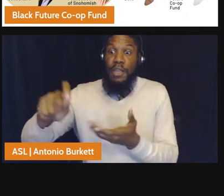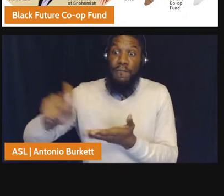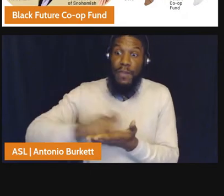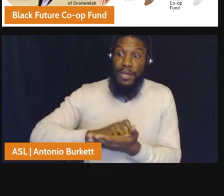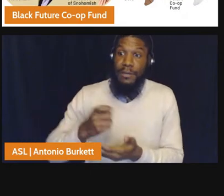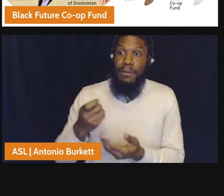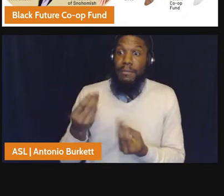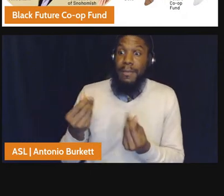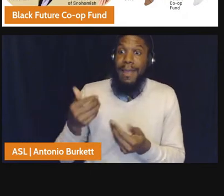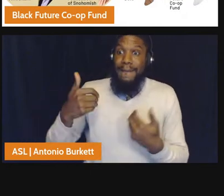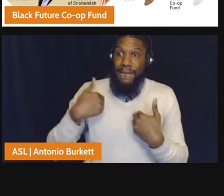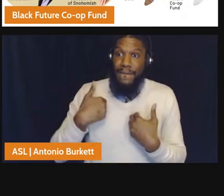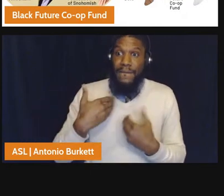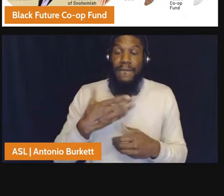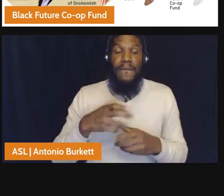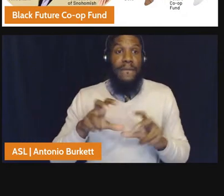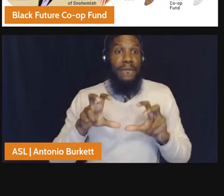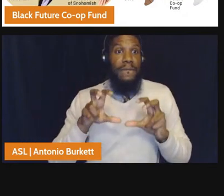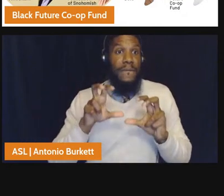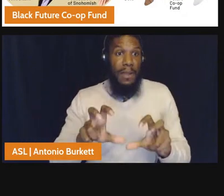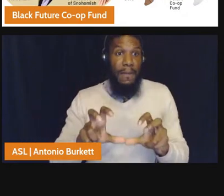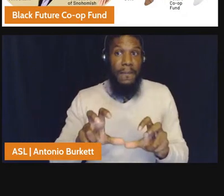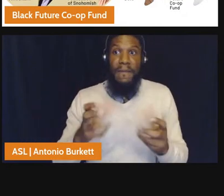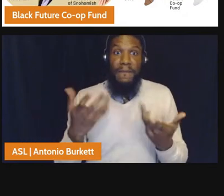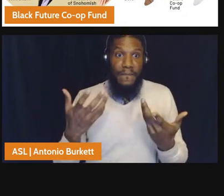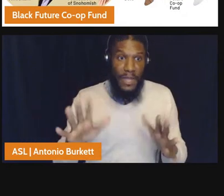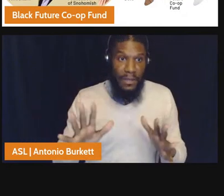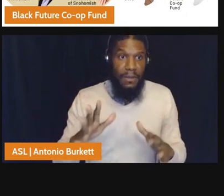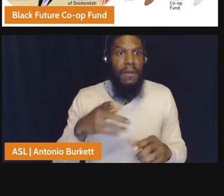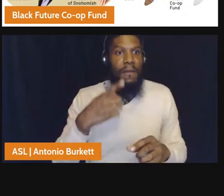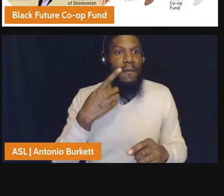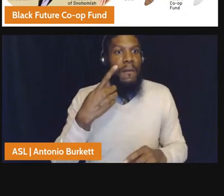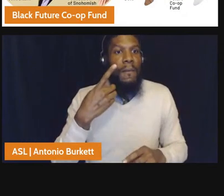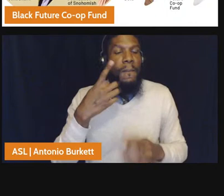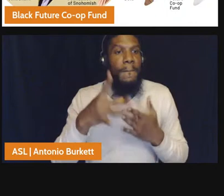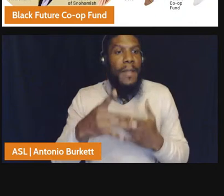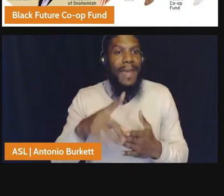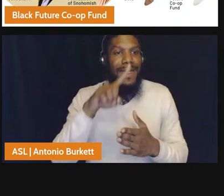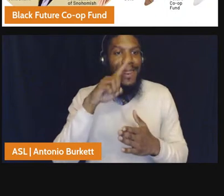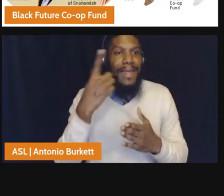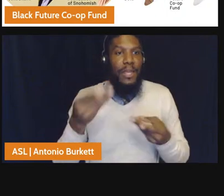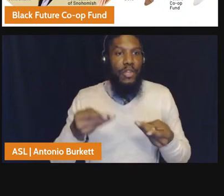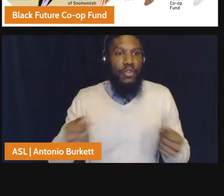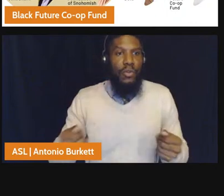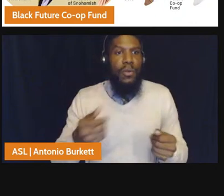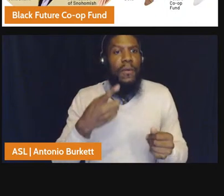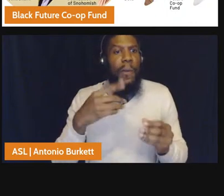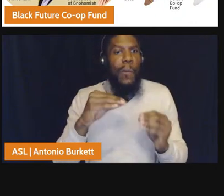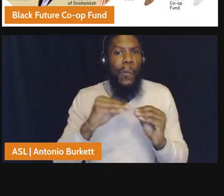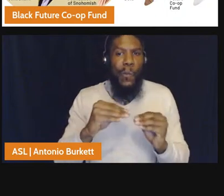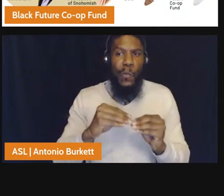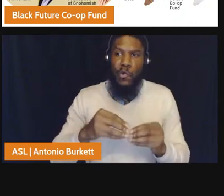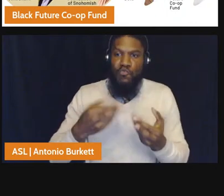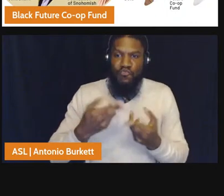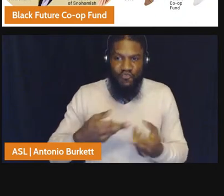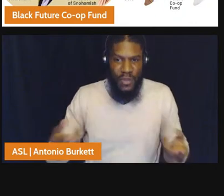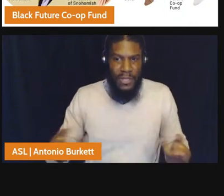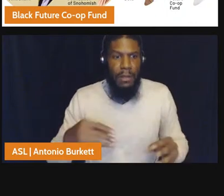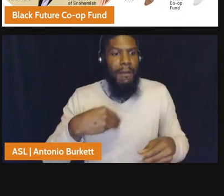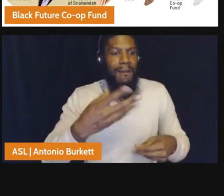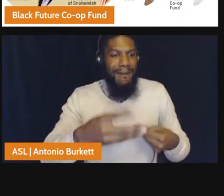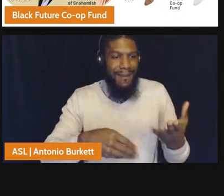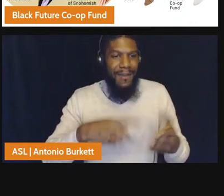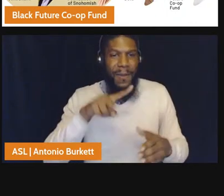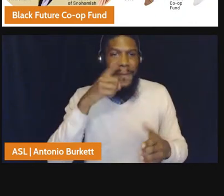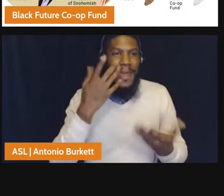Black-led solutions, and that we continue to increase the flow of resources to Black communities. I just want to thank you so